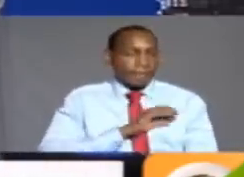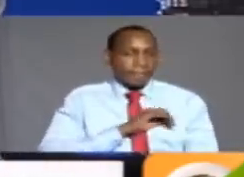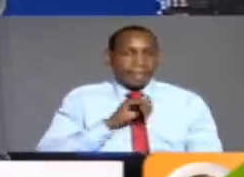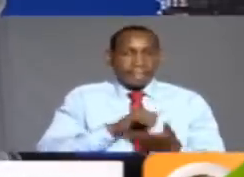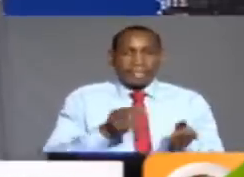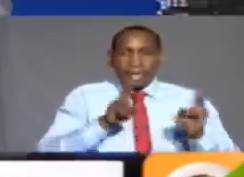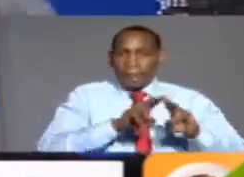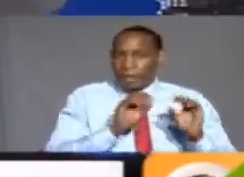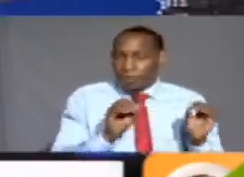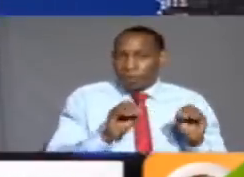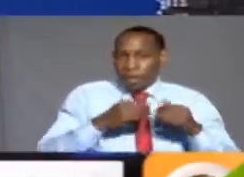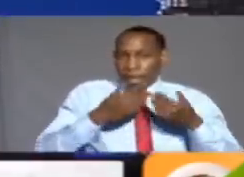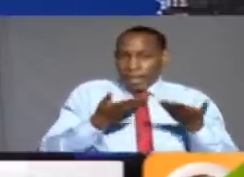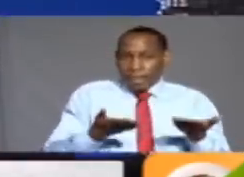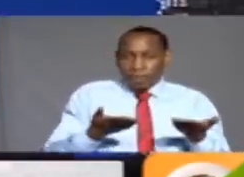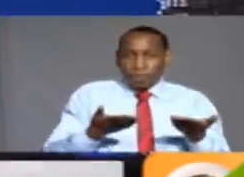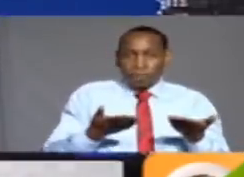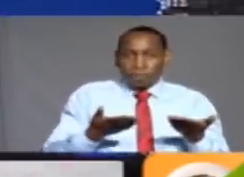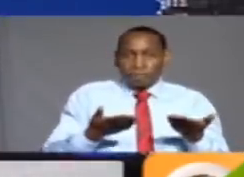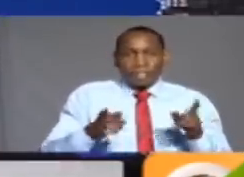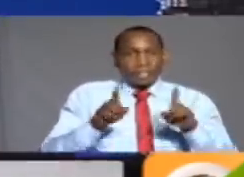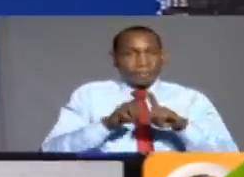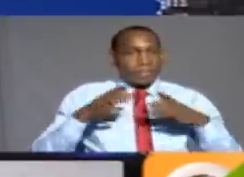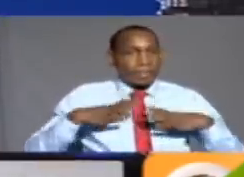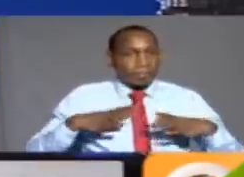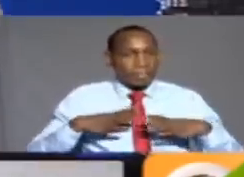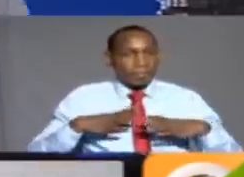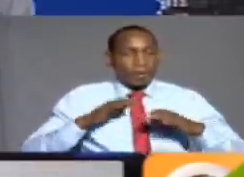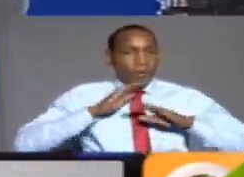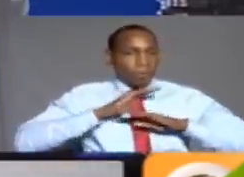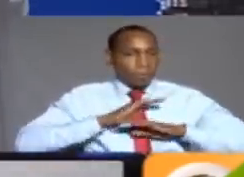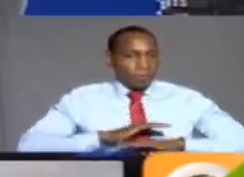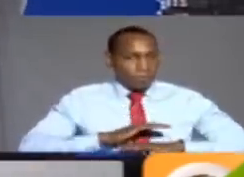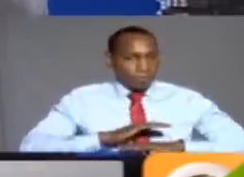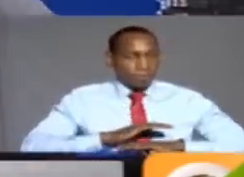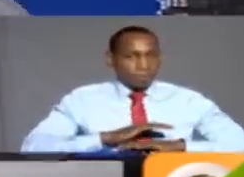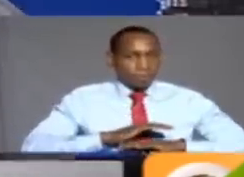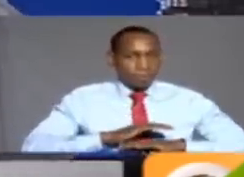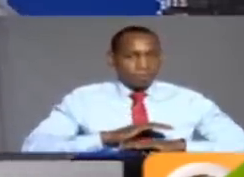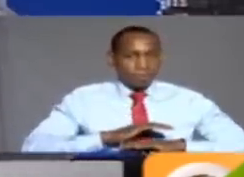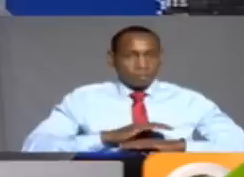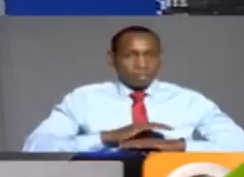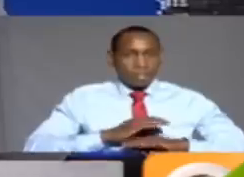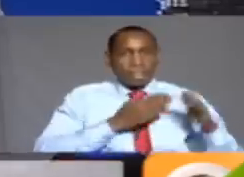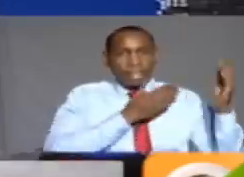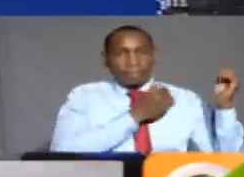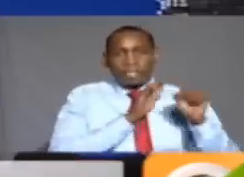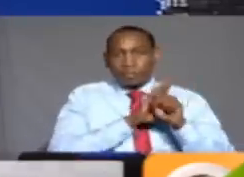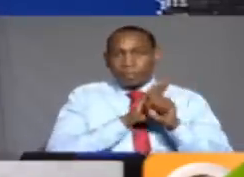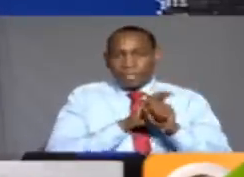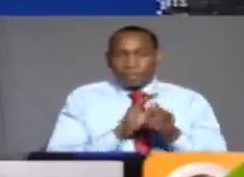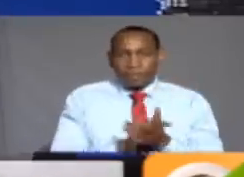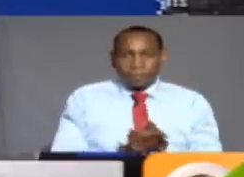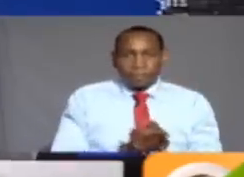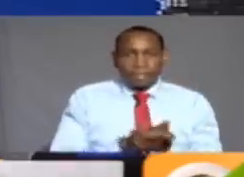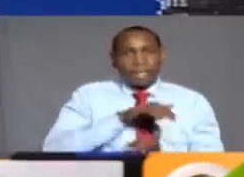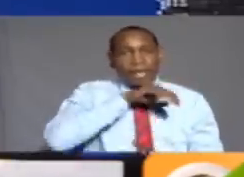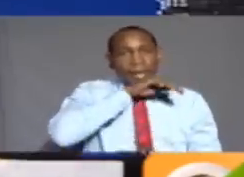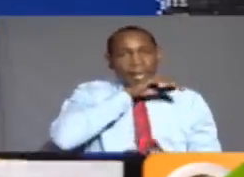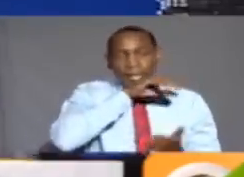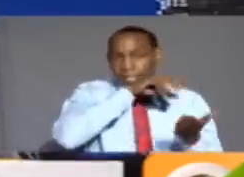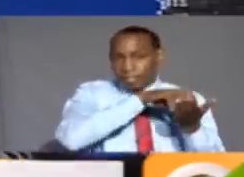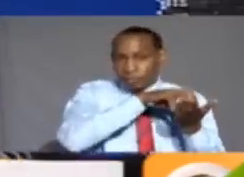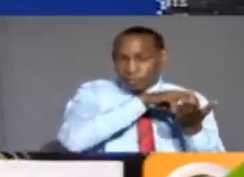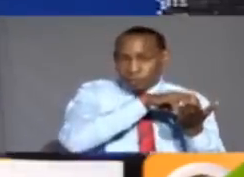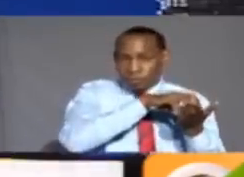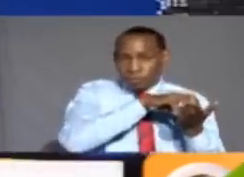that does not happen, how do you get those people to come down from that, you know, high pedestal of expectation? So that's the gospel according to